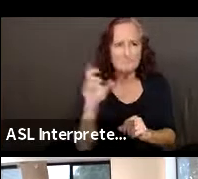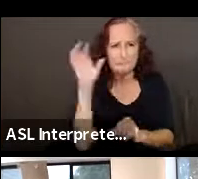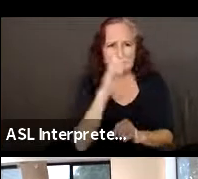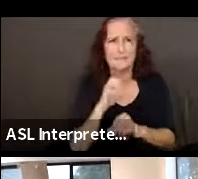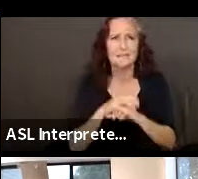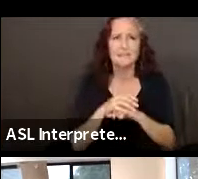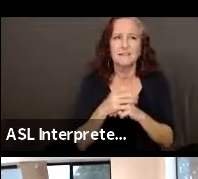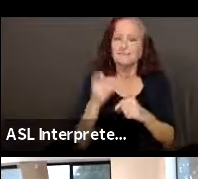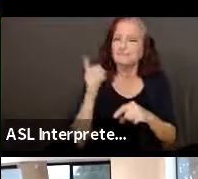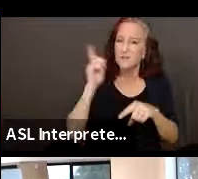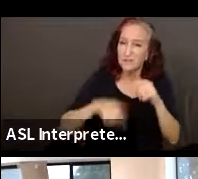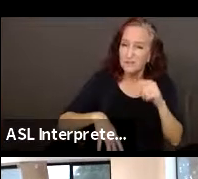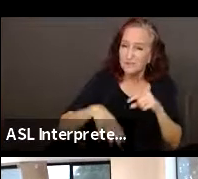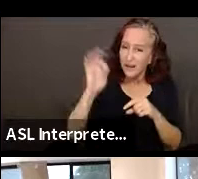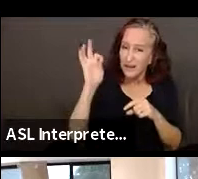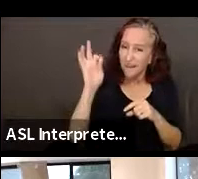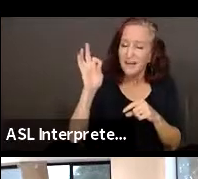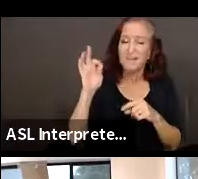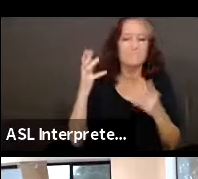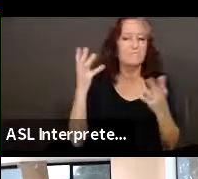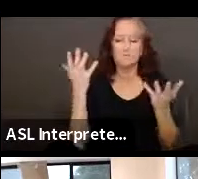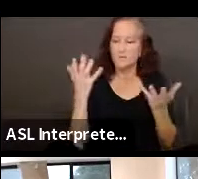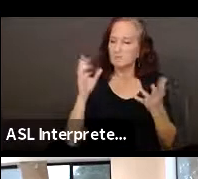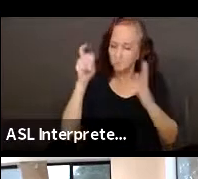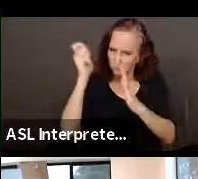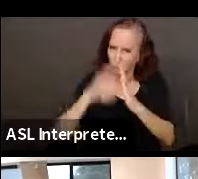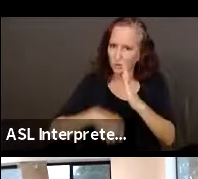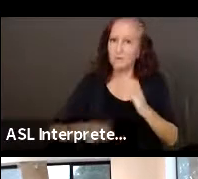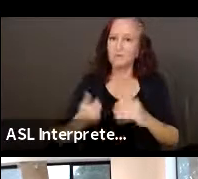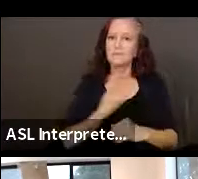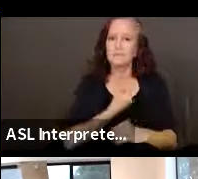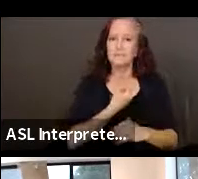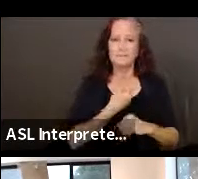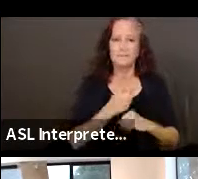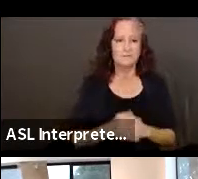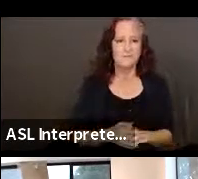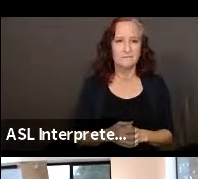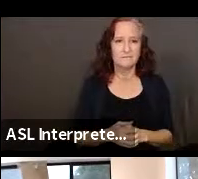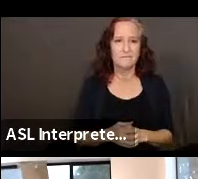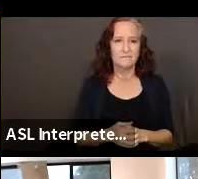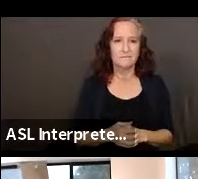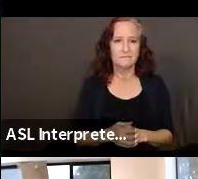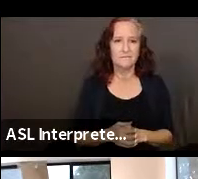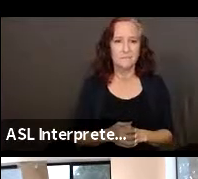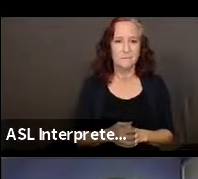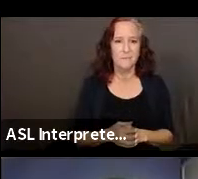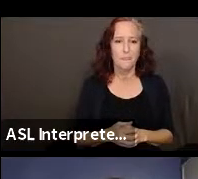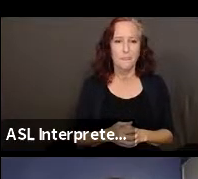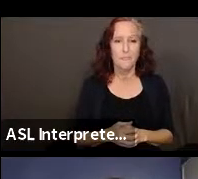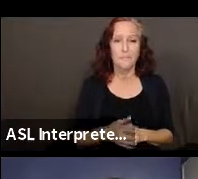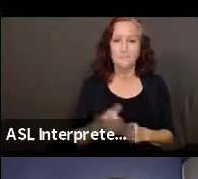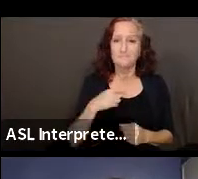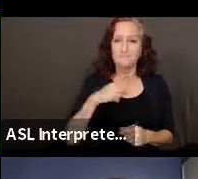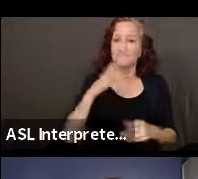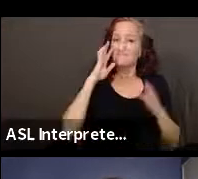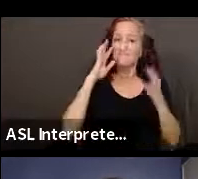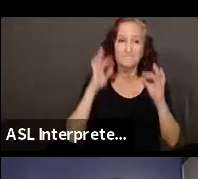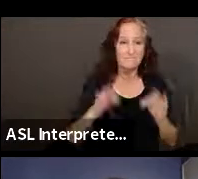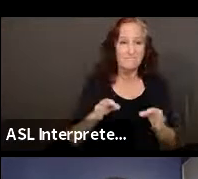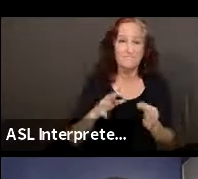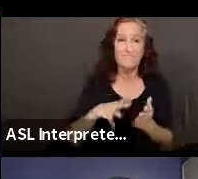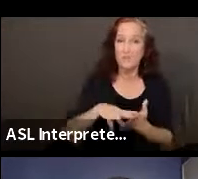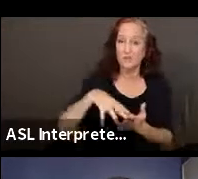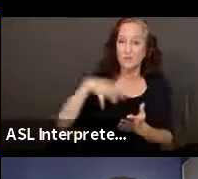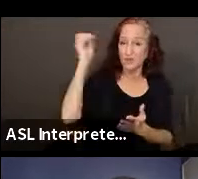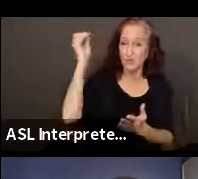I will talk about a little bit later. And I've spent my life really learning from people whose identities are different